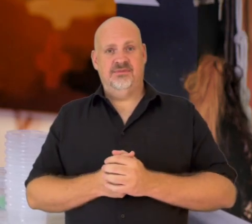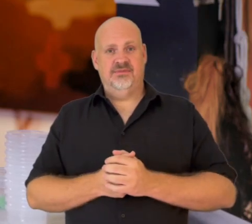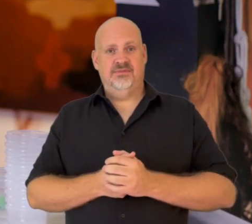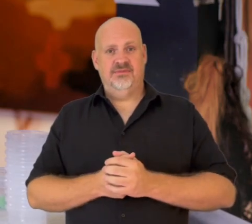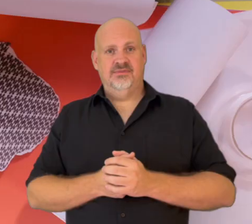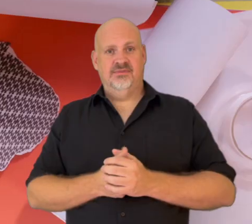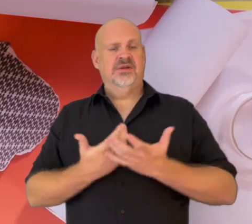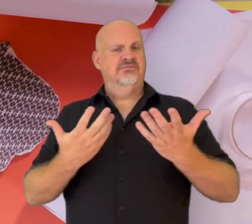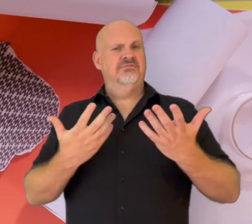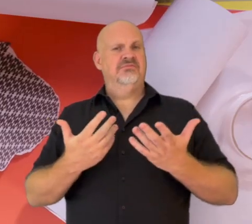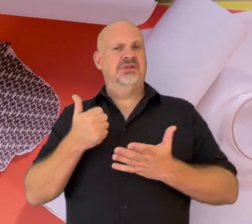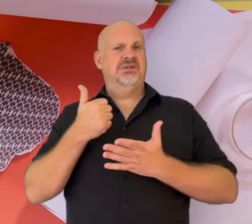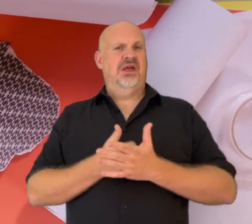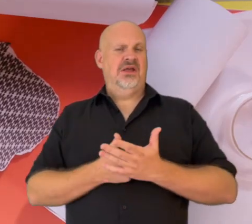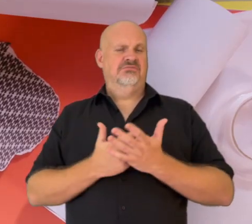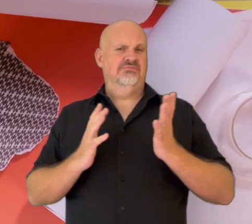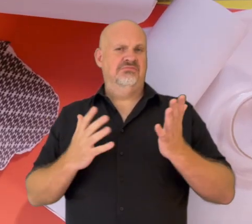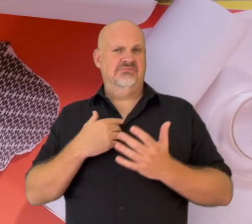think